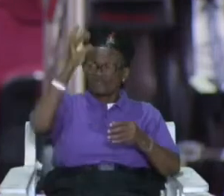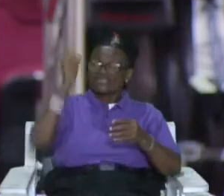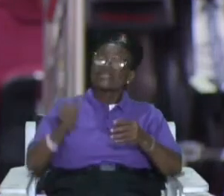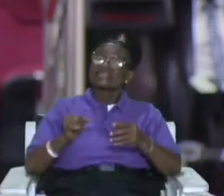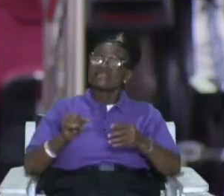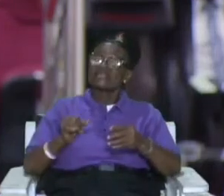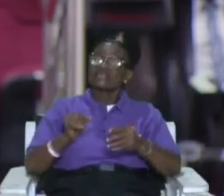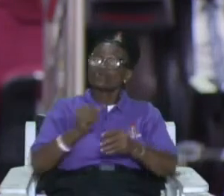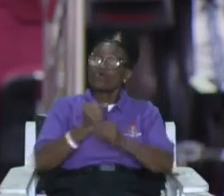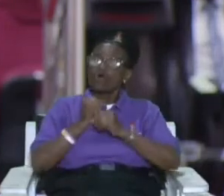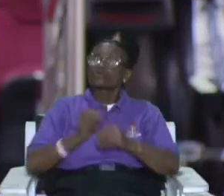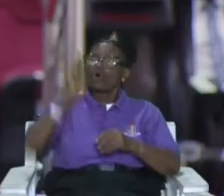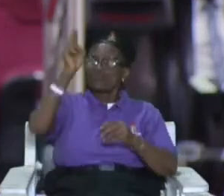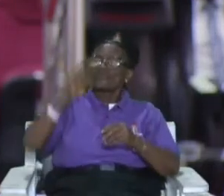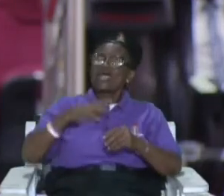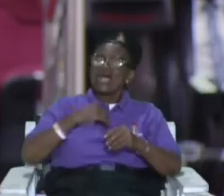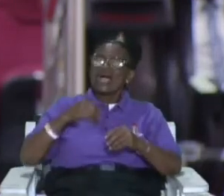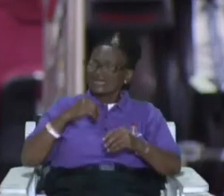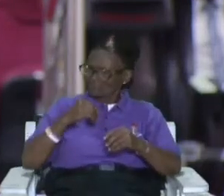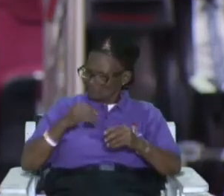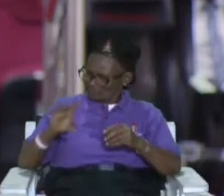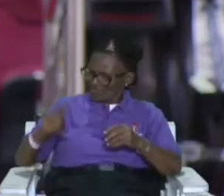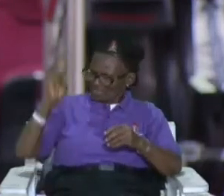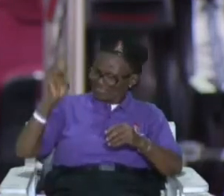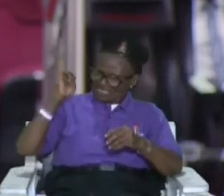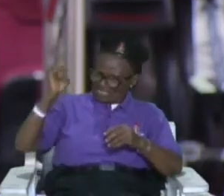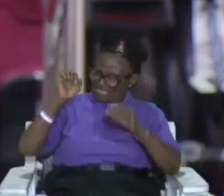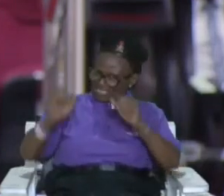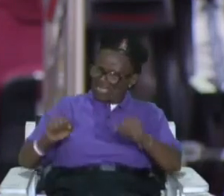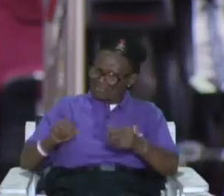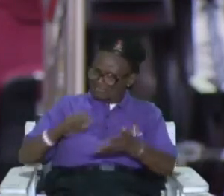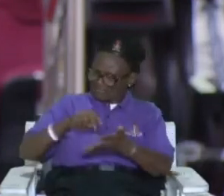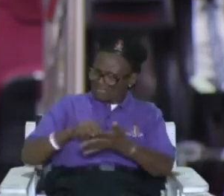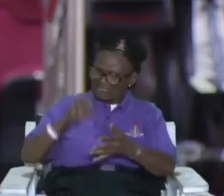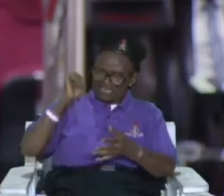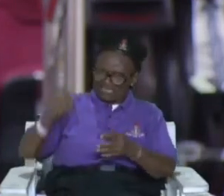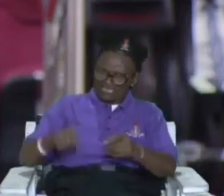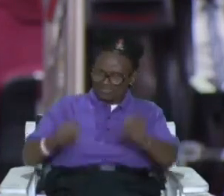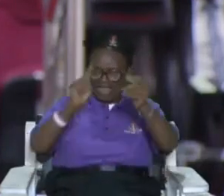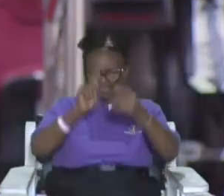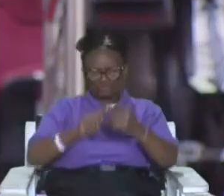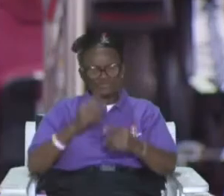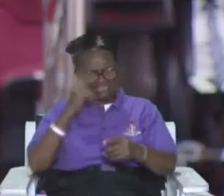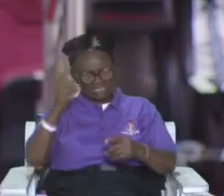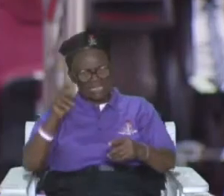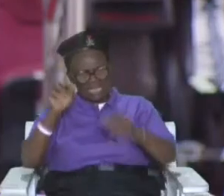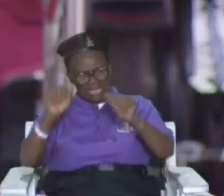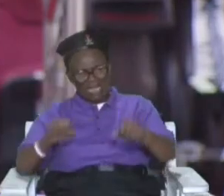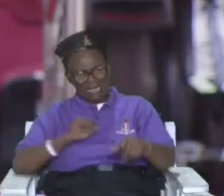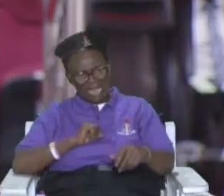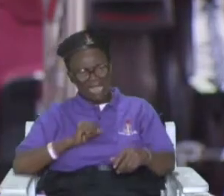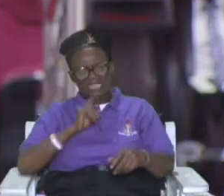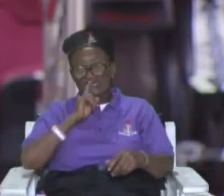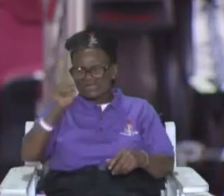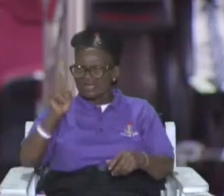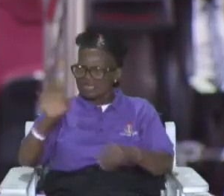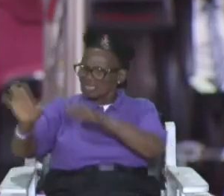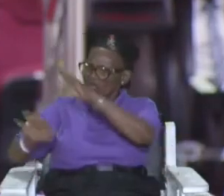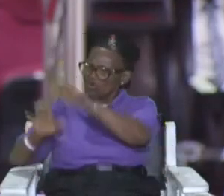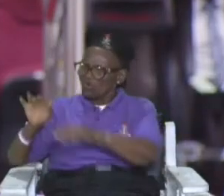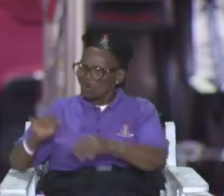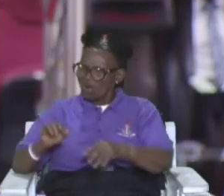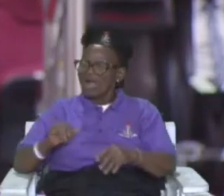He tried to see, can I really walk? I can walk. Can I